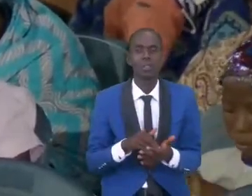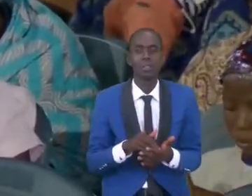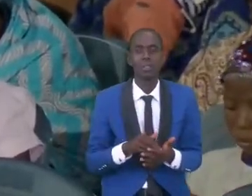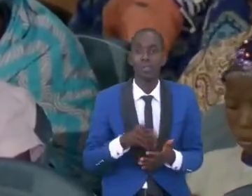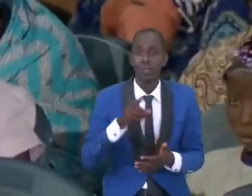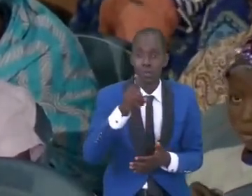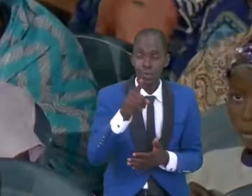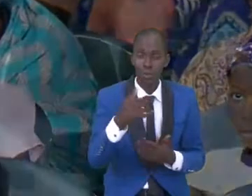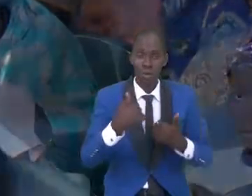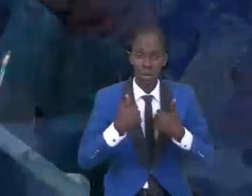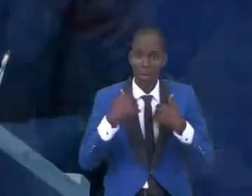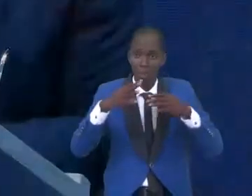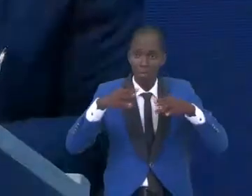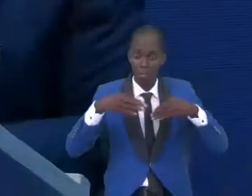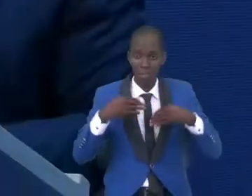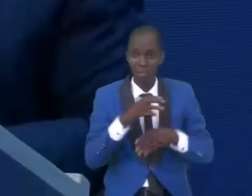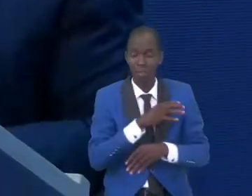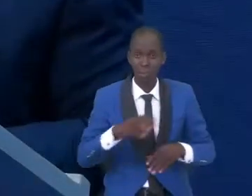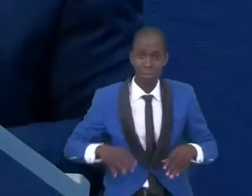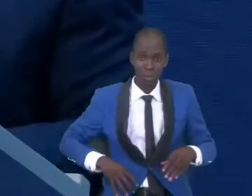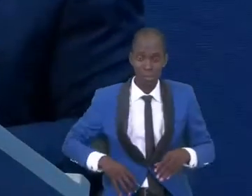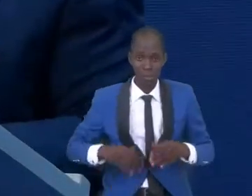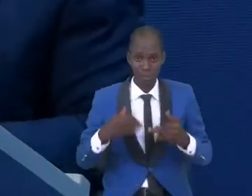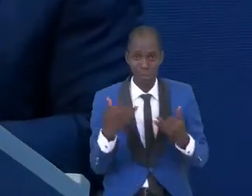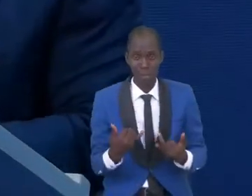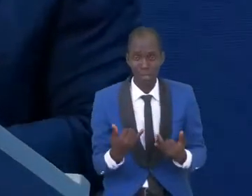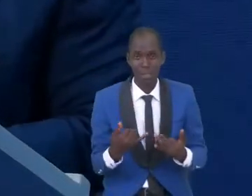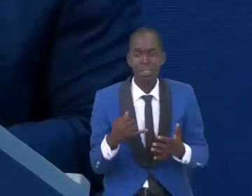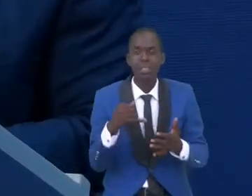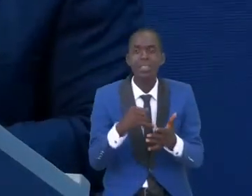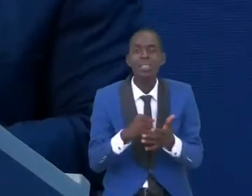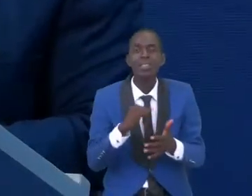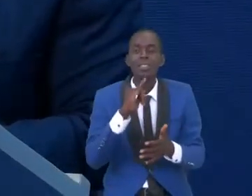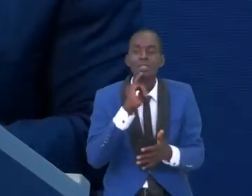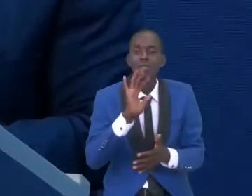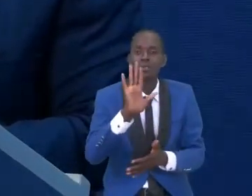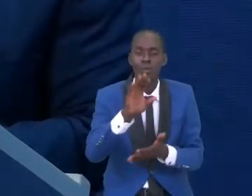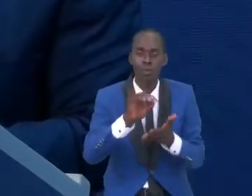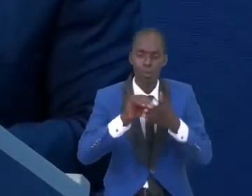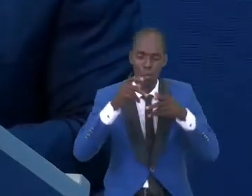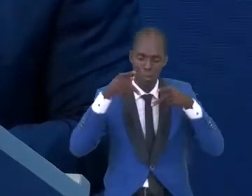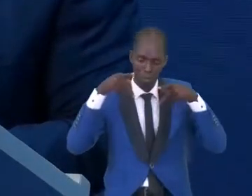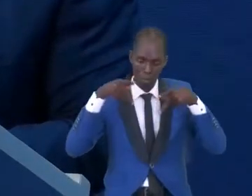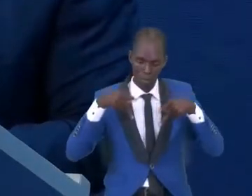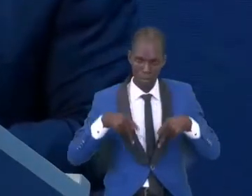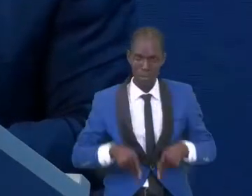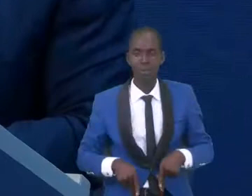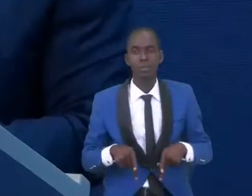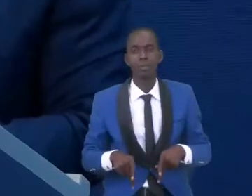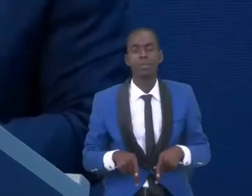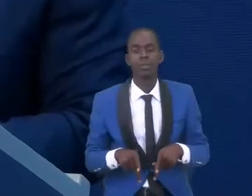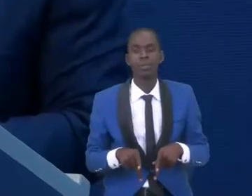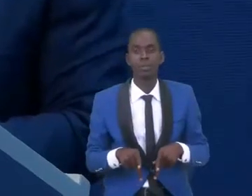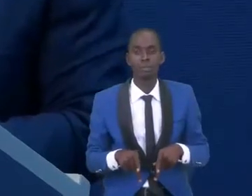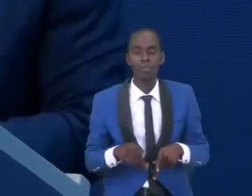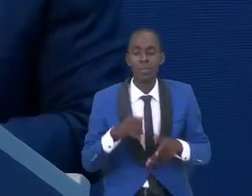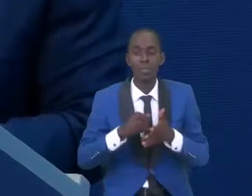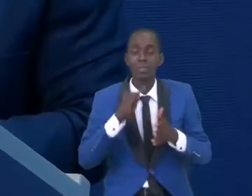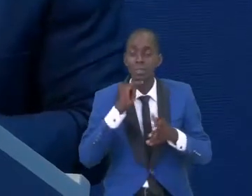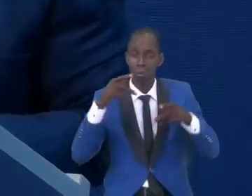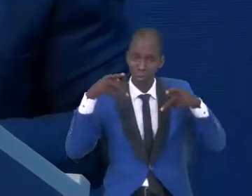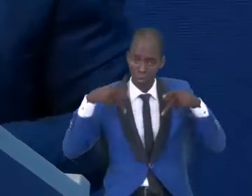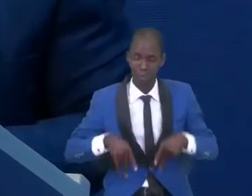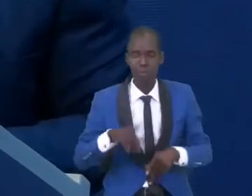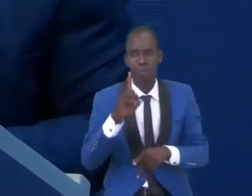God is going to touch you in a special way. Keep on praying, talking